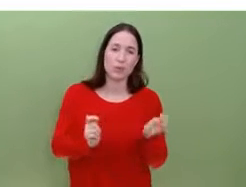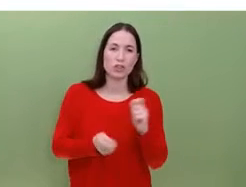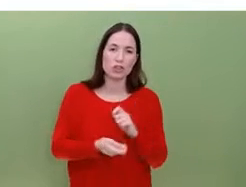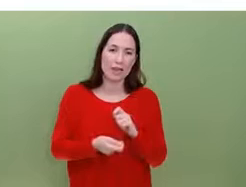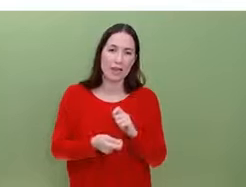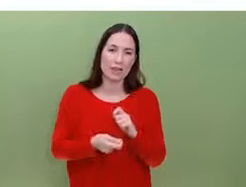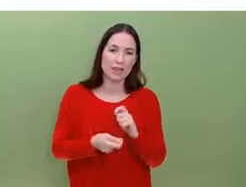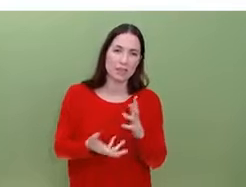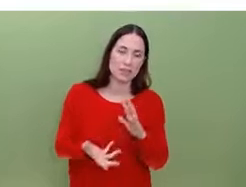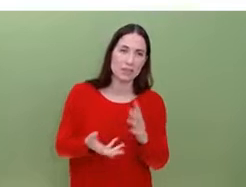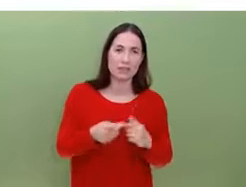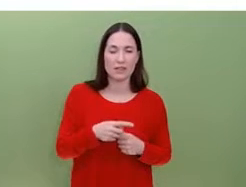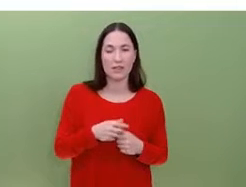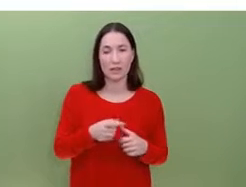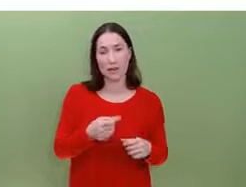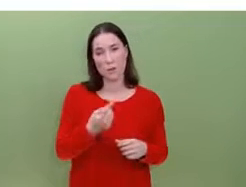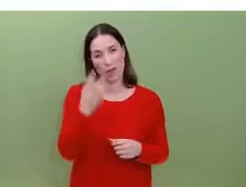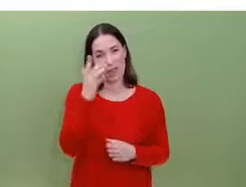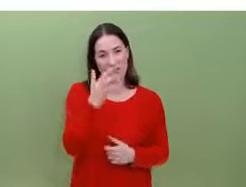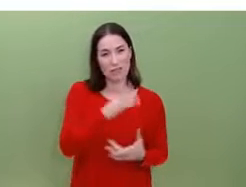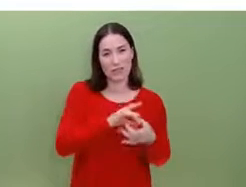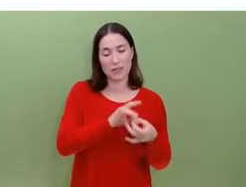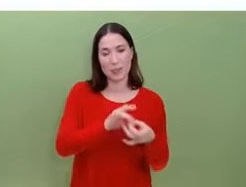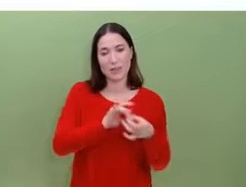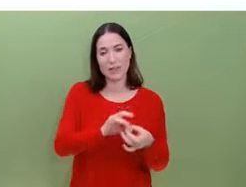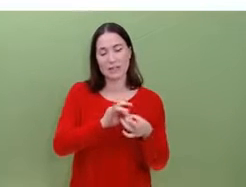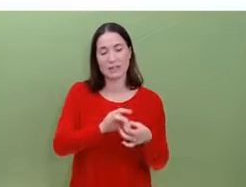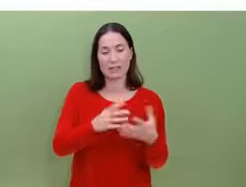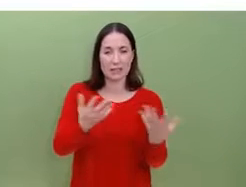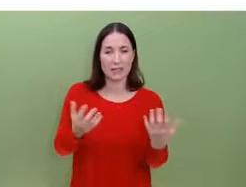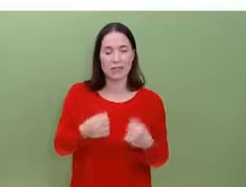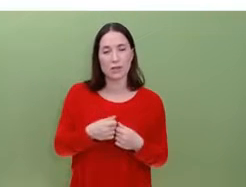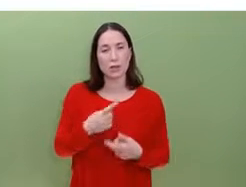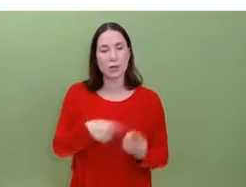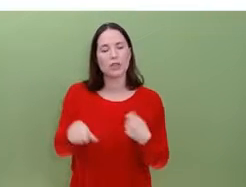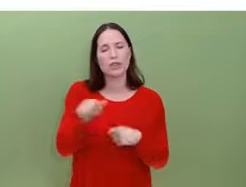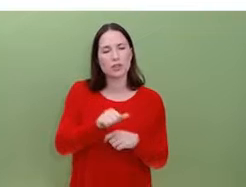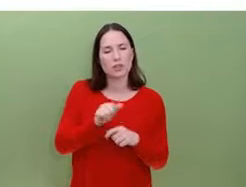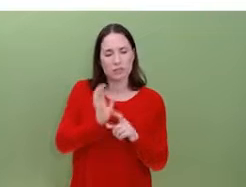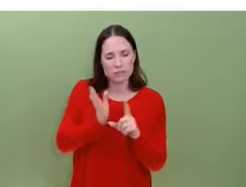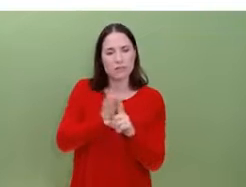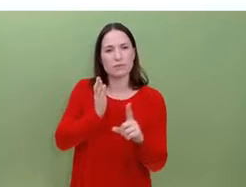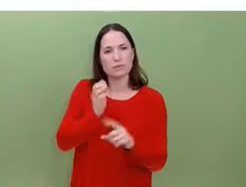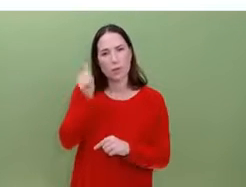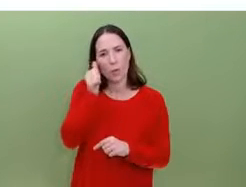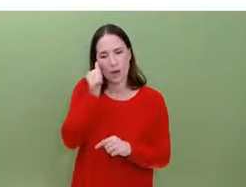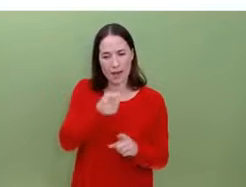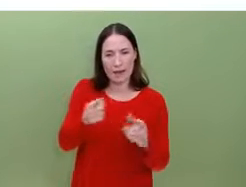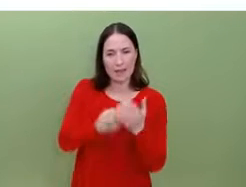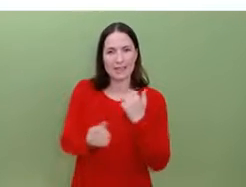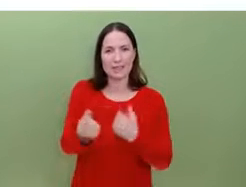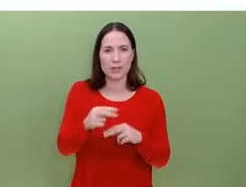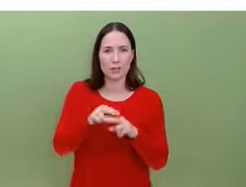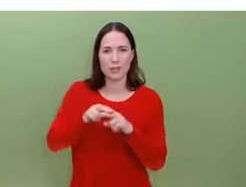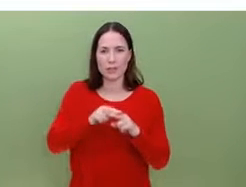theory that's associated with it, so that we should be alert to individuals in those kind of family